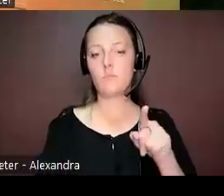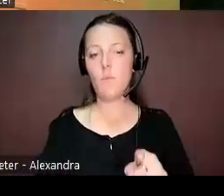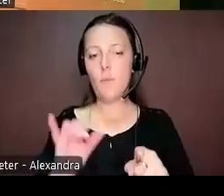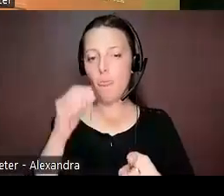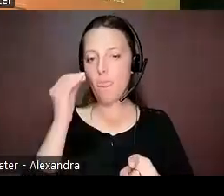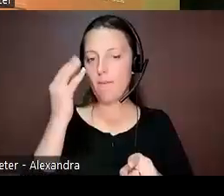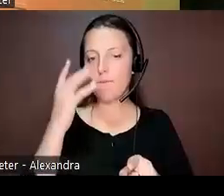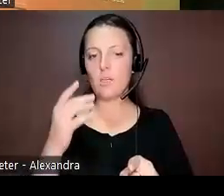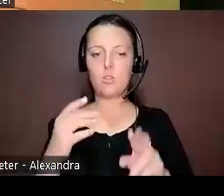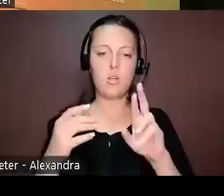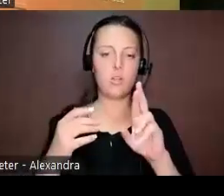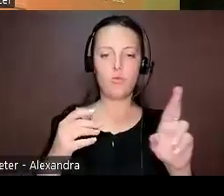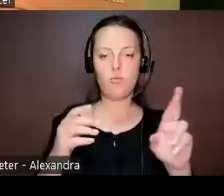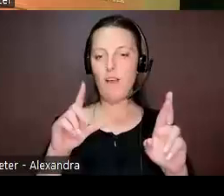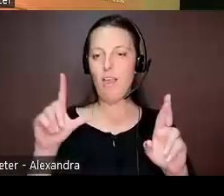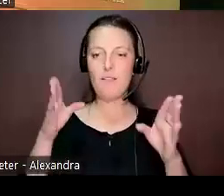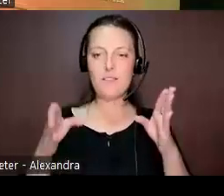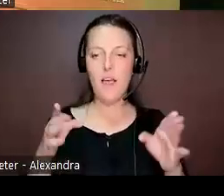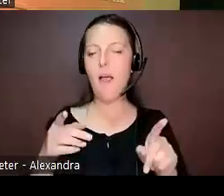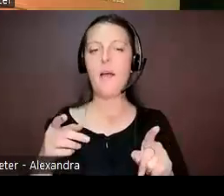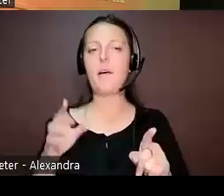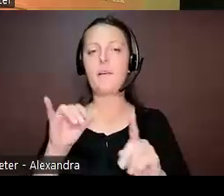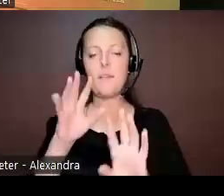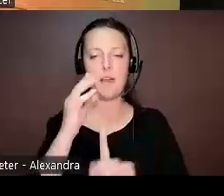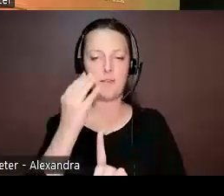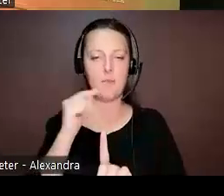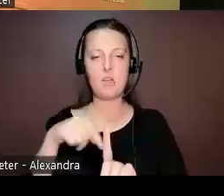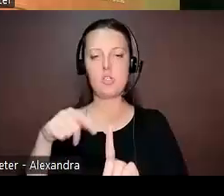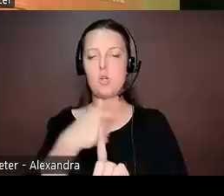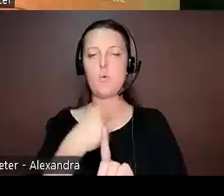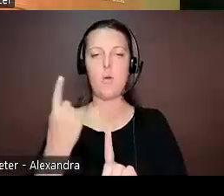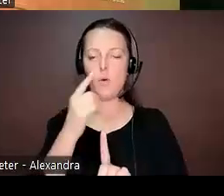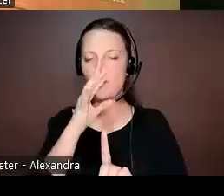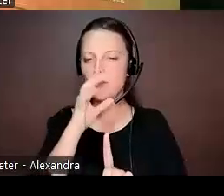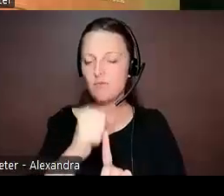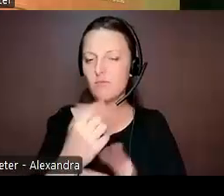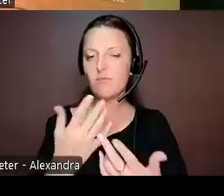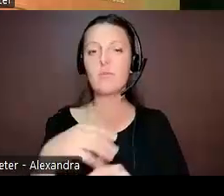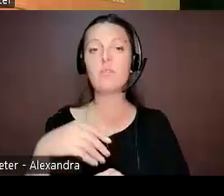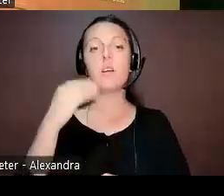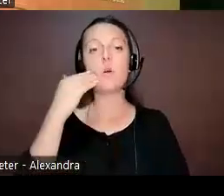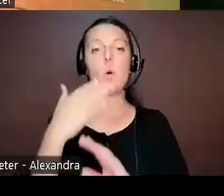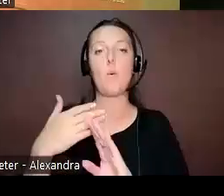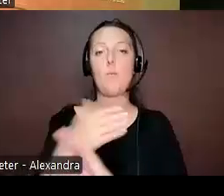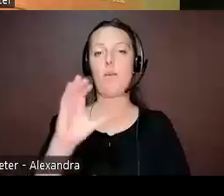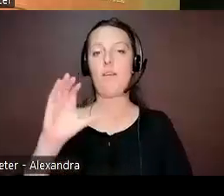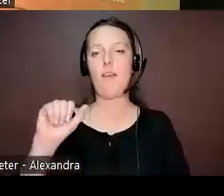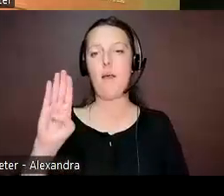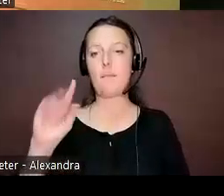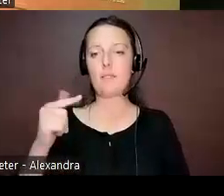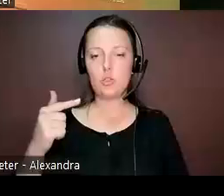always wonder about. Remember, like at the pre-CABG side, there was also this sort of subtle signal